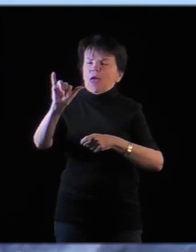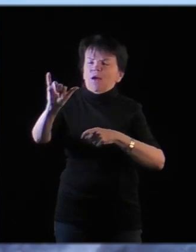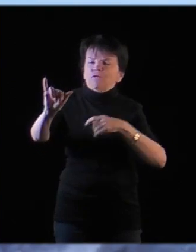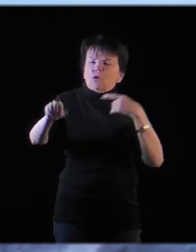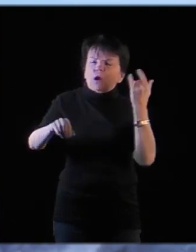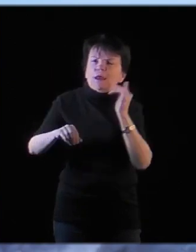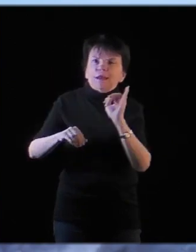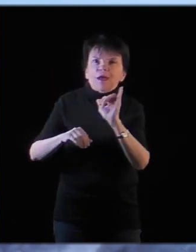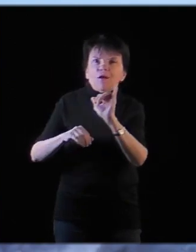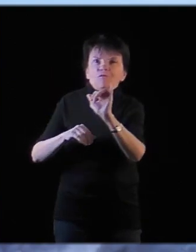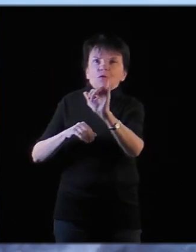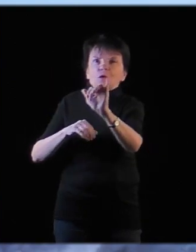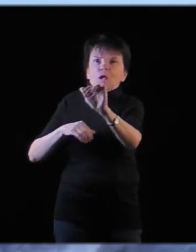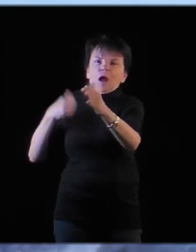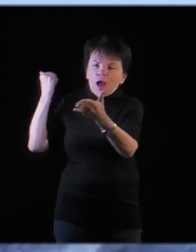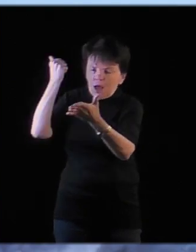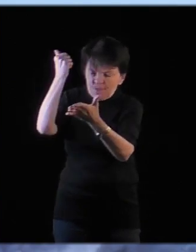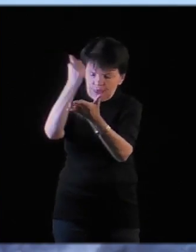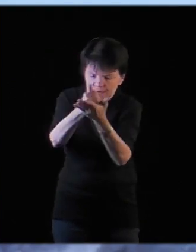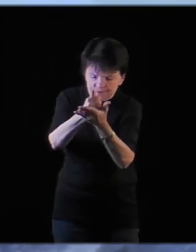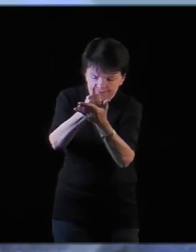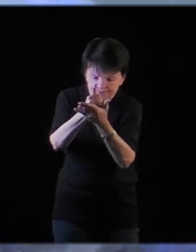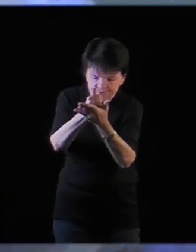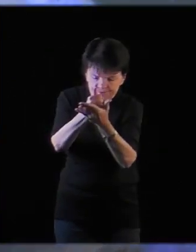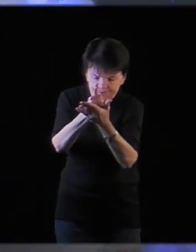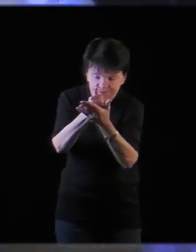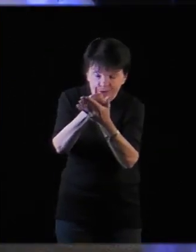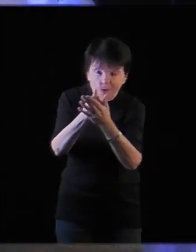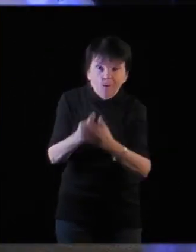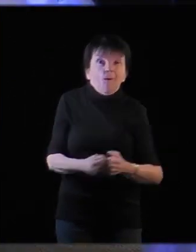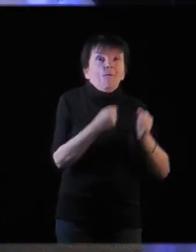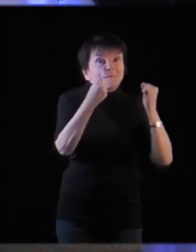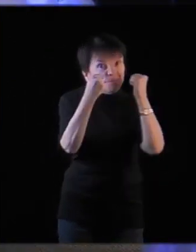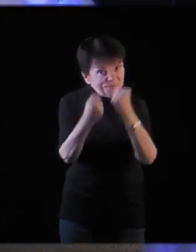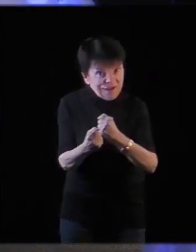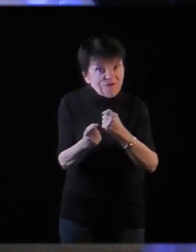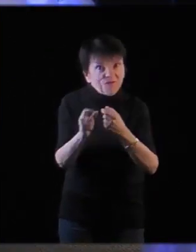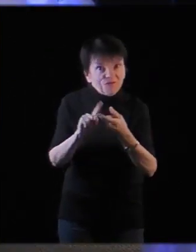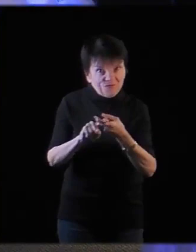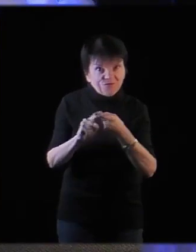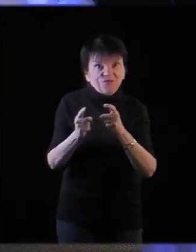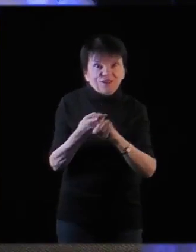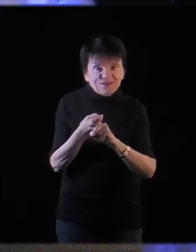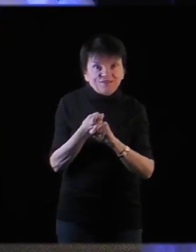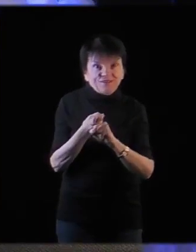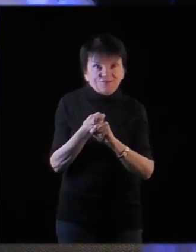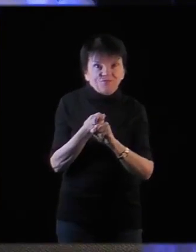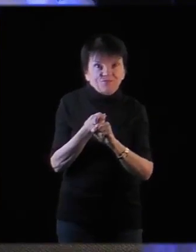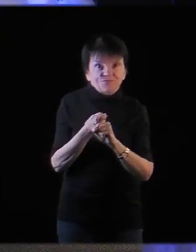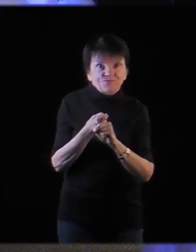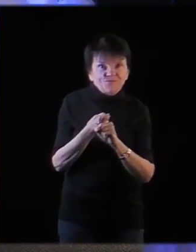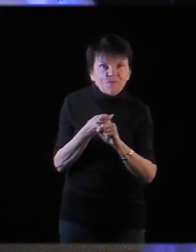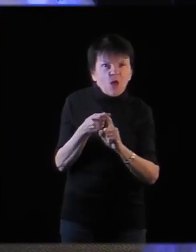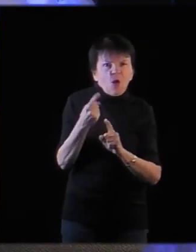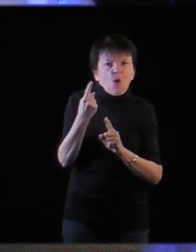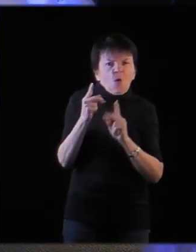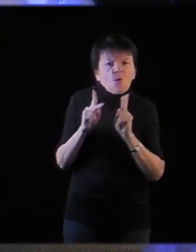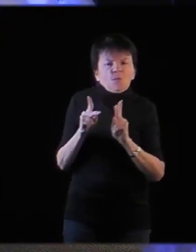ever. Amen. It's powerful, friends. Someone once asked me the